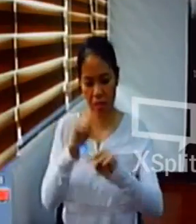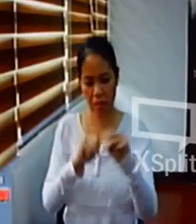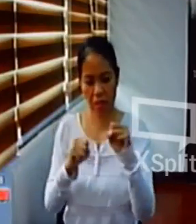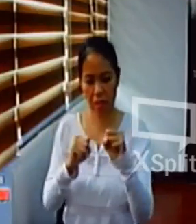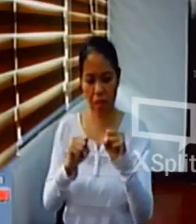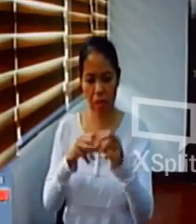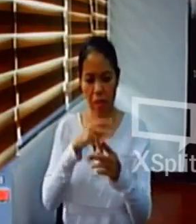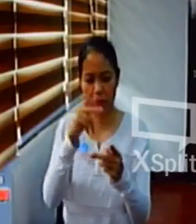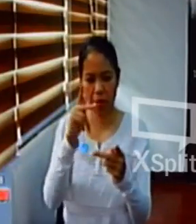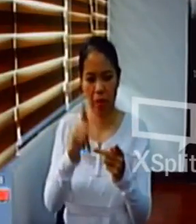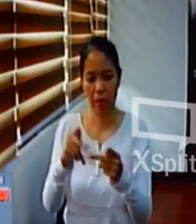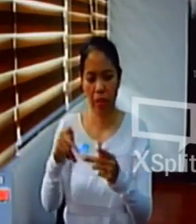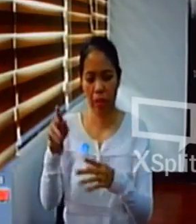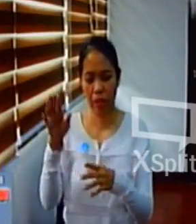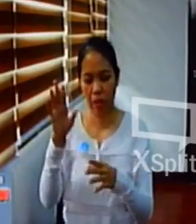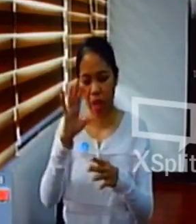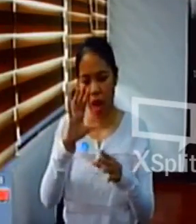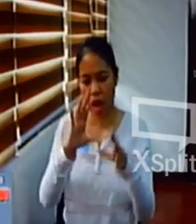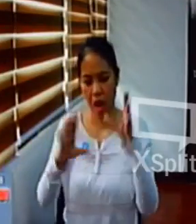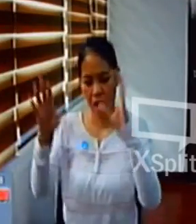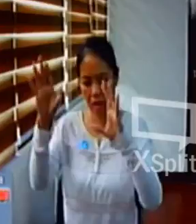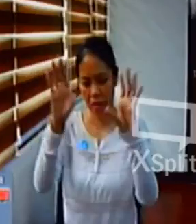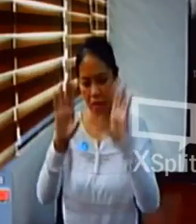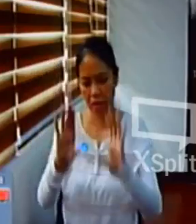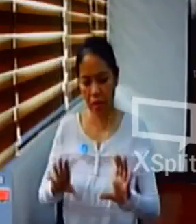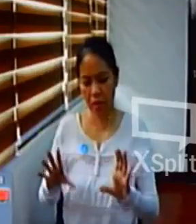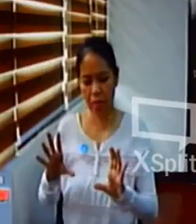science and the biological sciences,